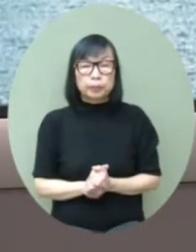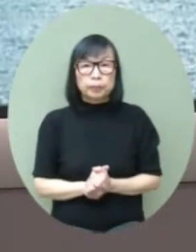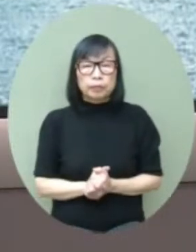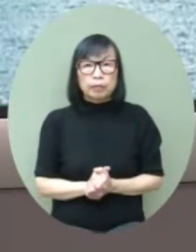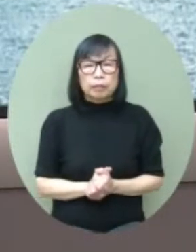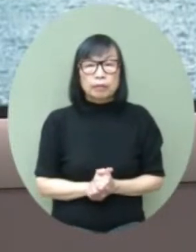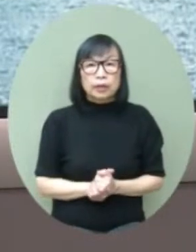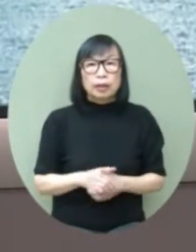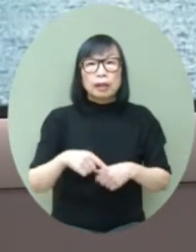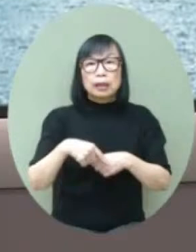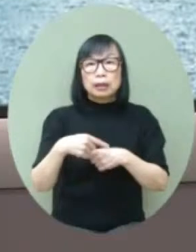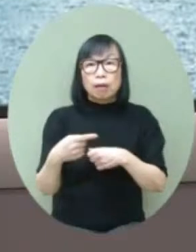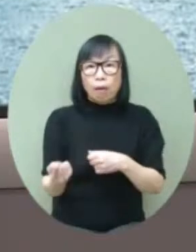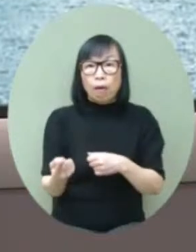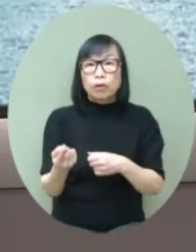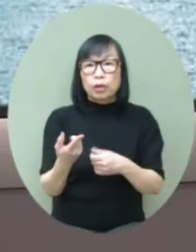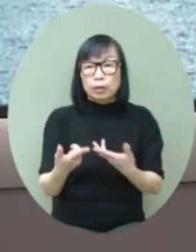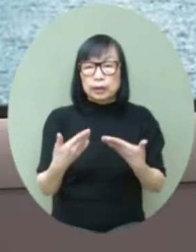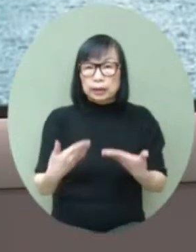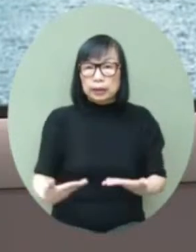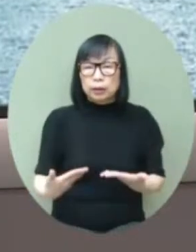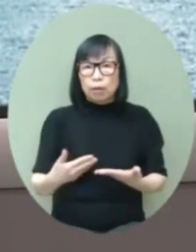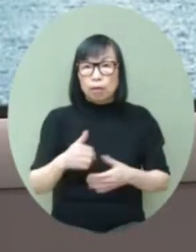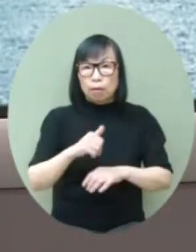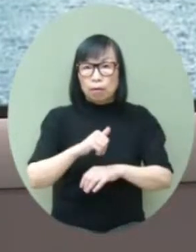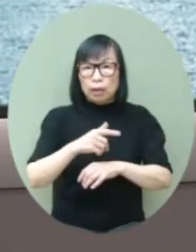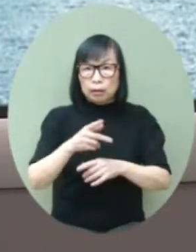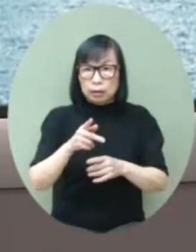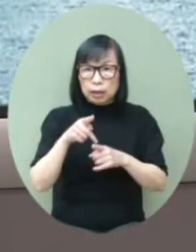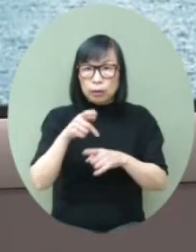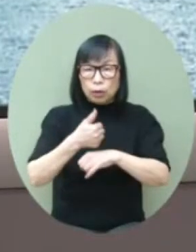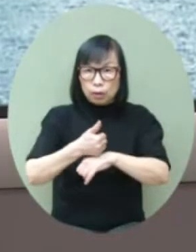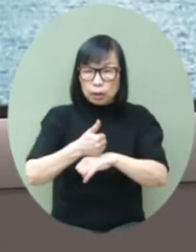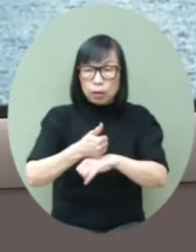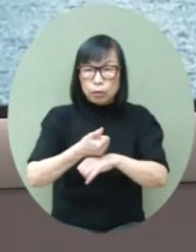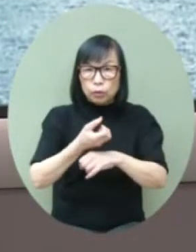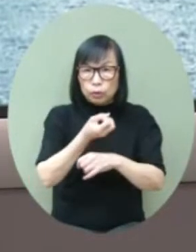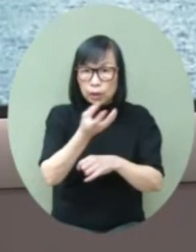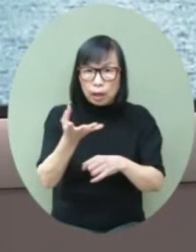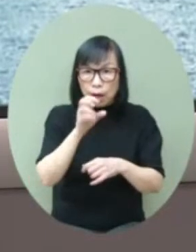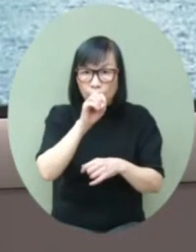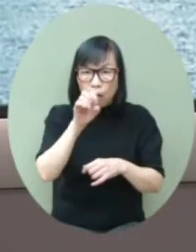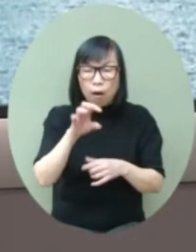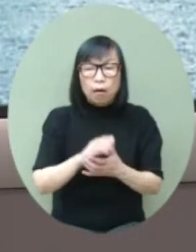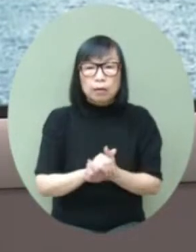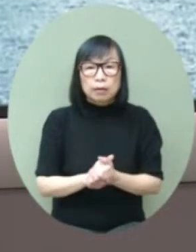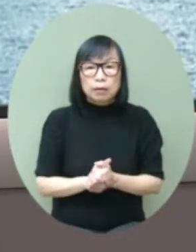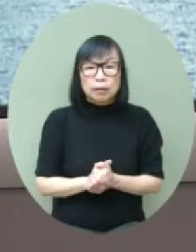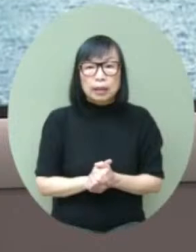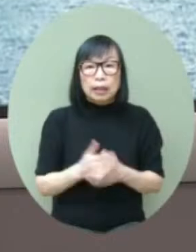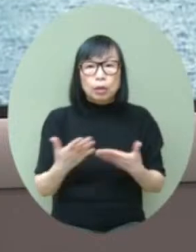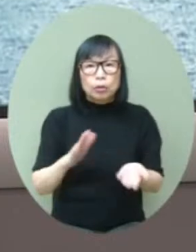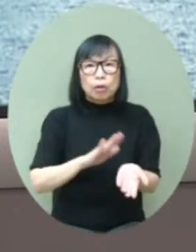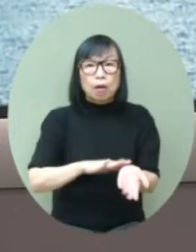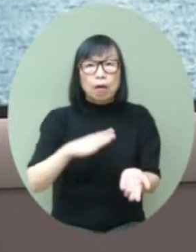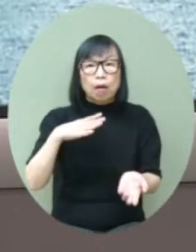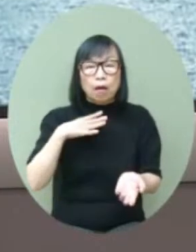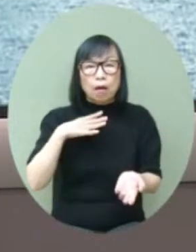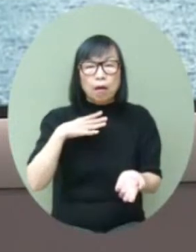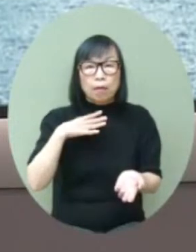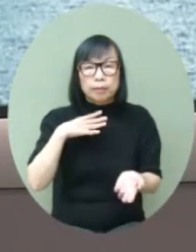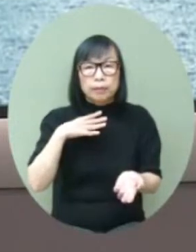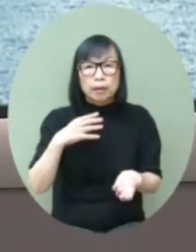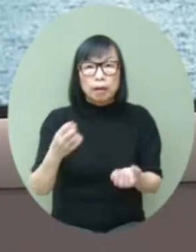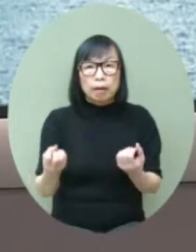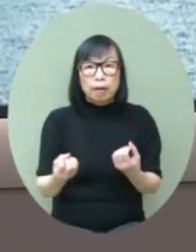stable condition. Also, I'd like to take this opportunity to let you know that